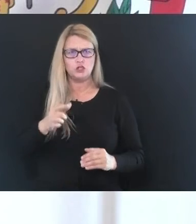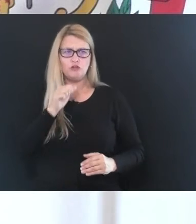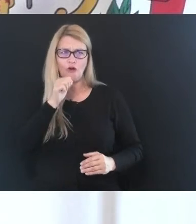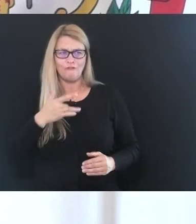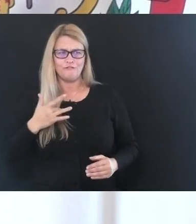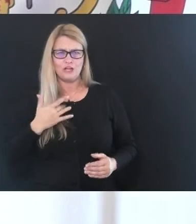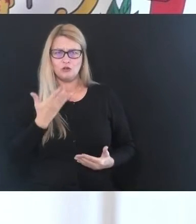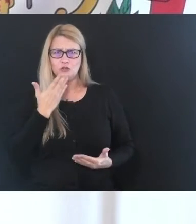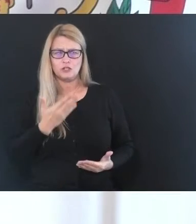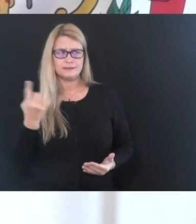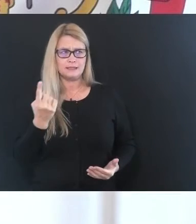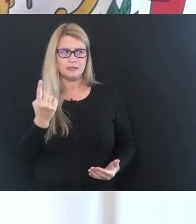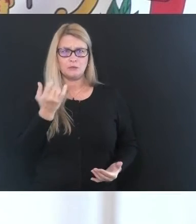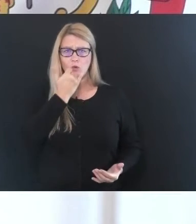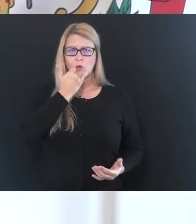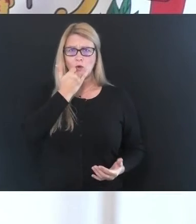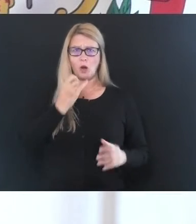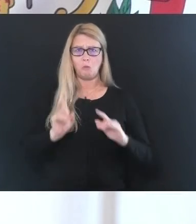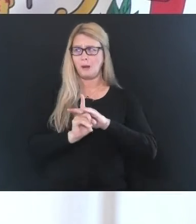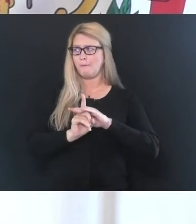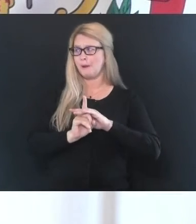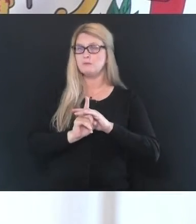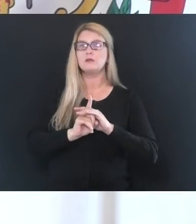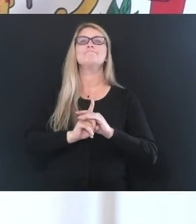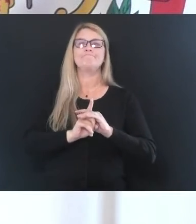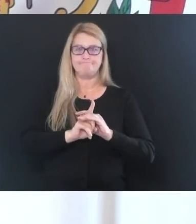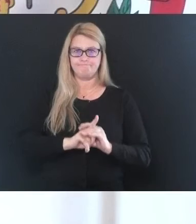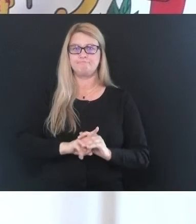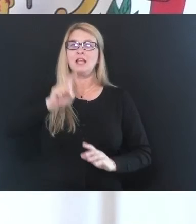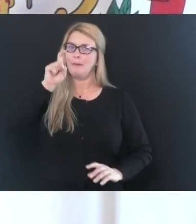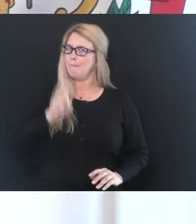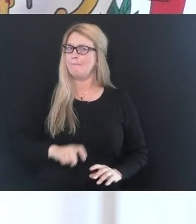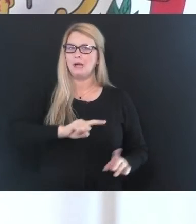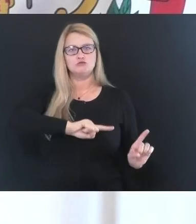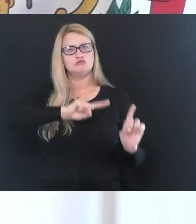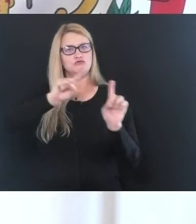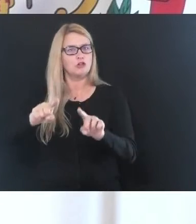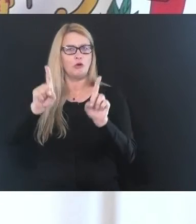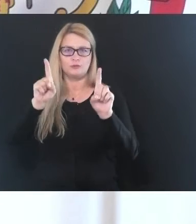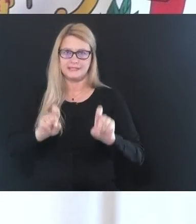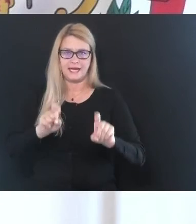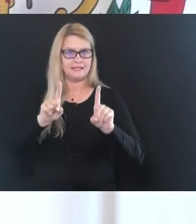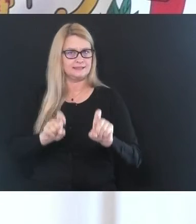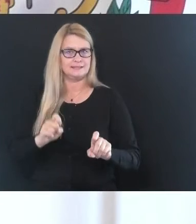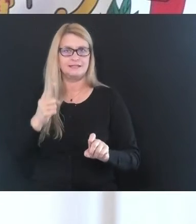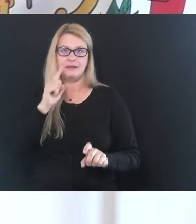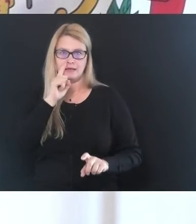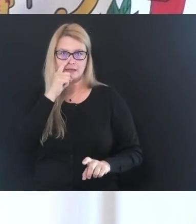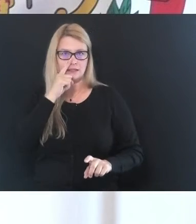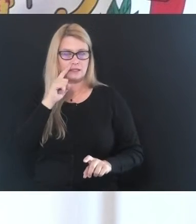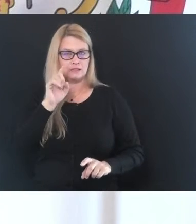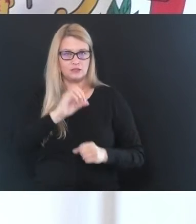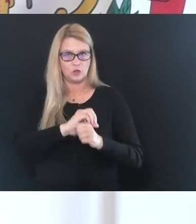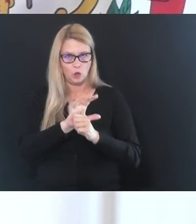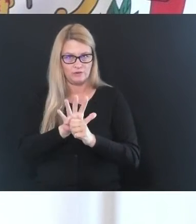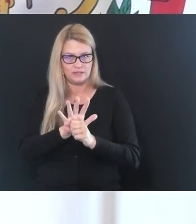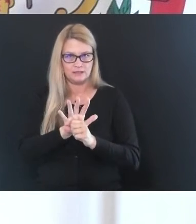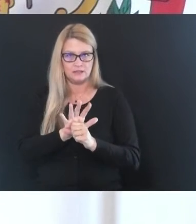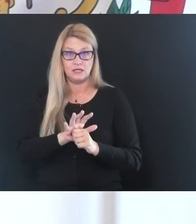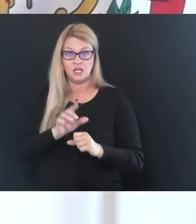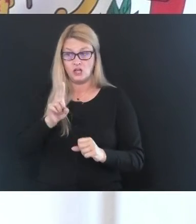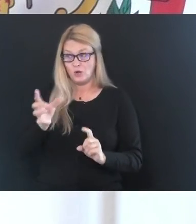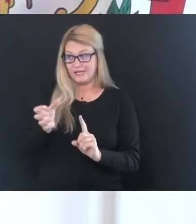get a test. If you go get a test and we can catch this in the first few days, you're